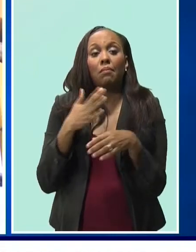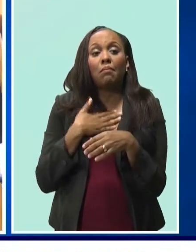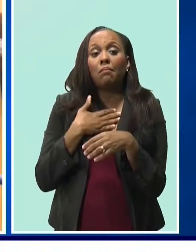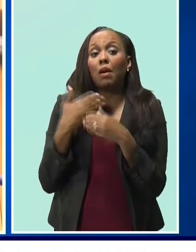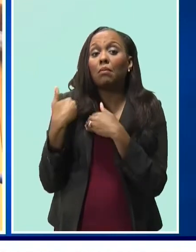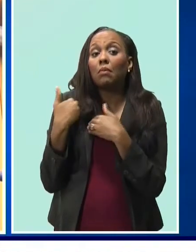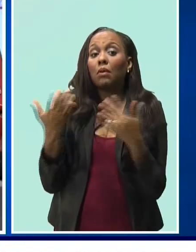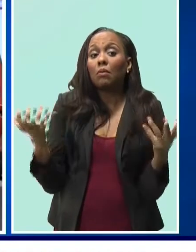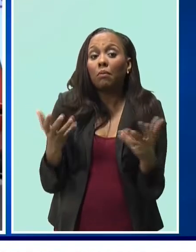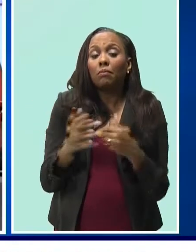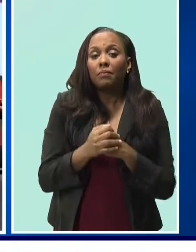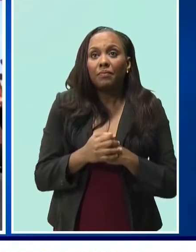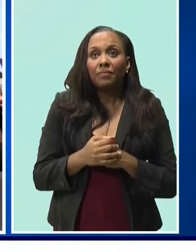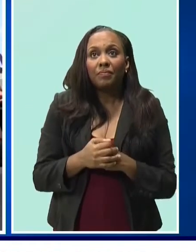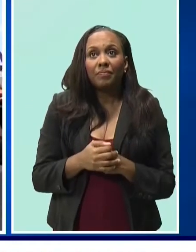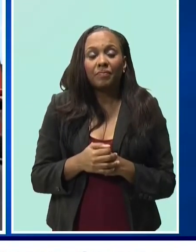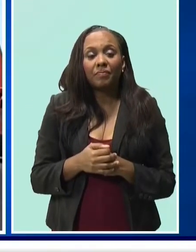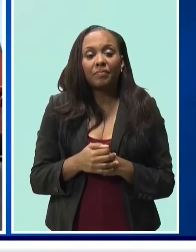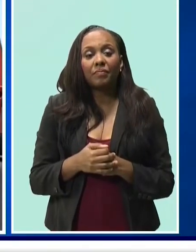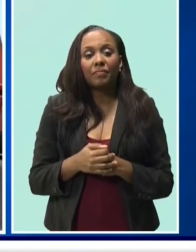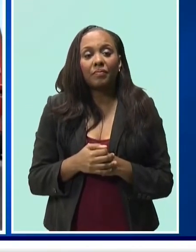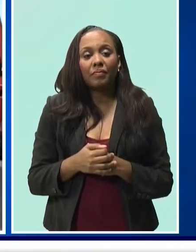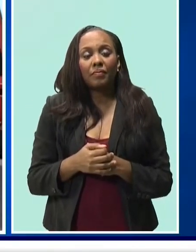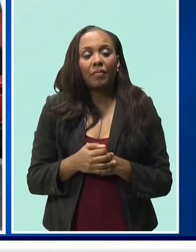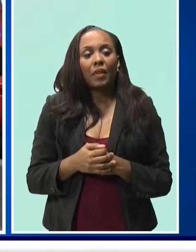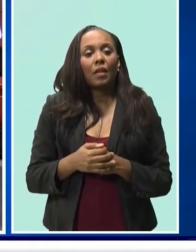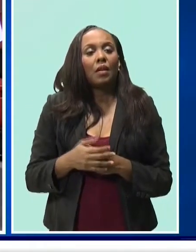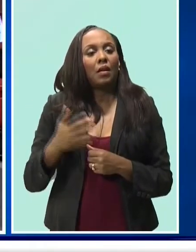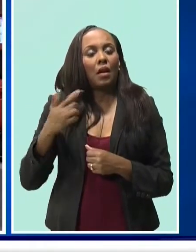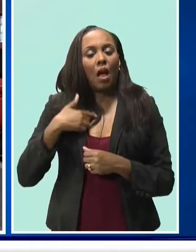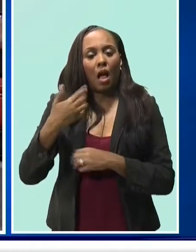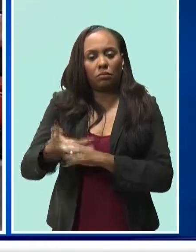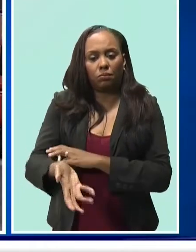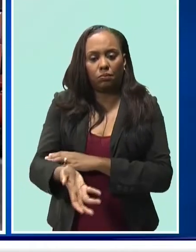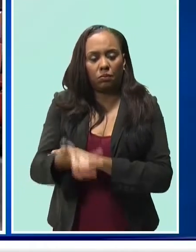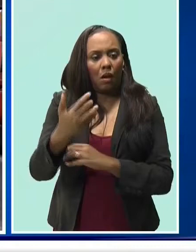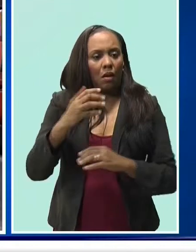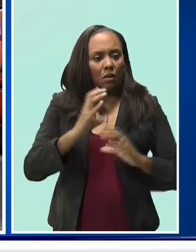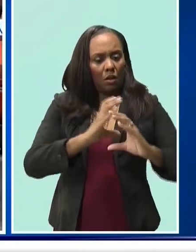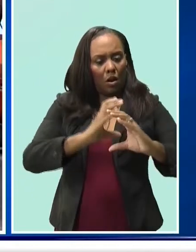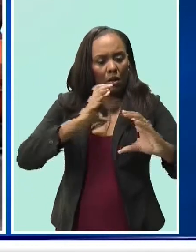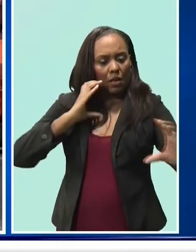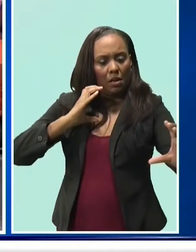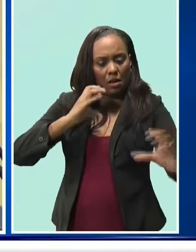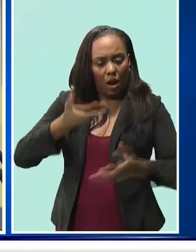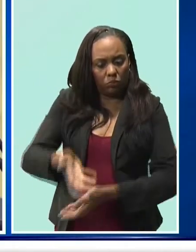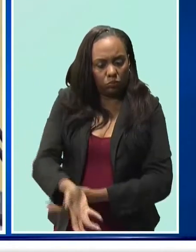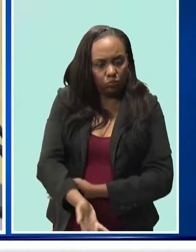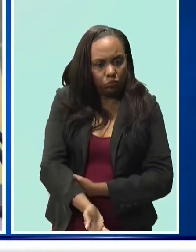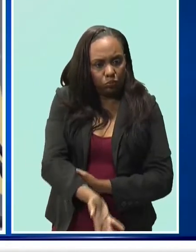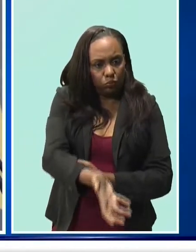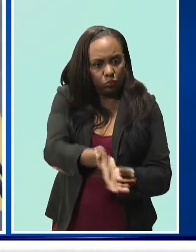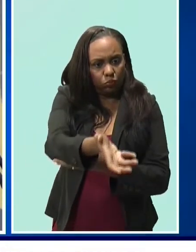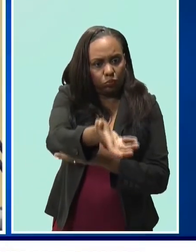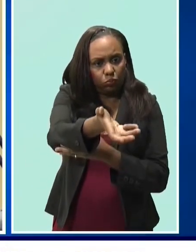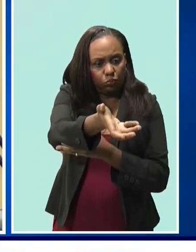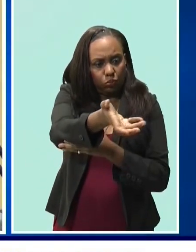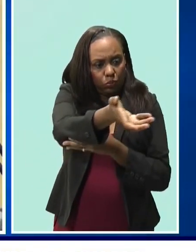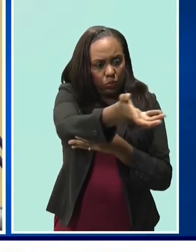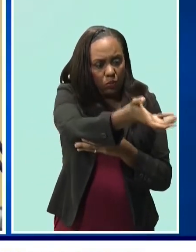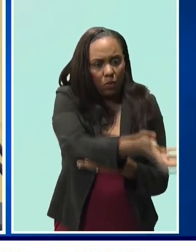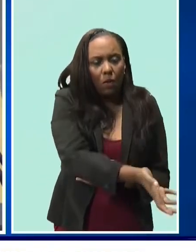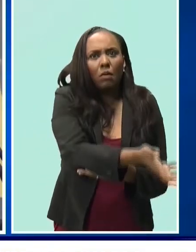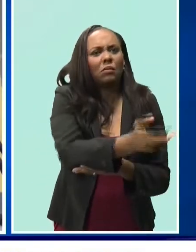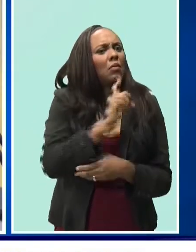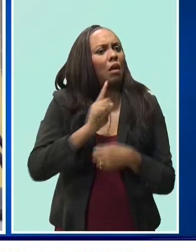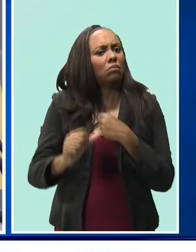that we land the containers with efficient and as safe as possible. Well, the job is very